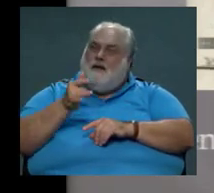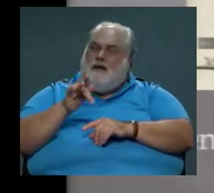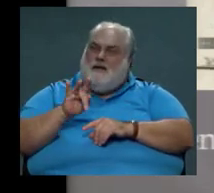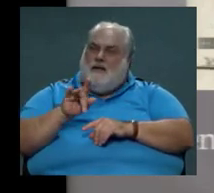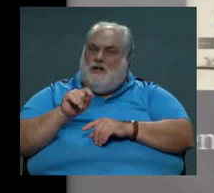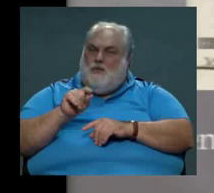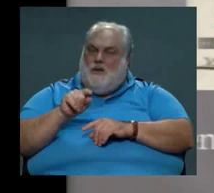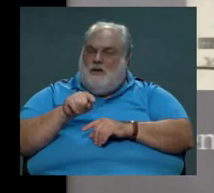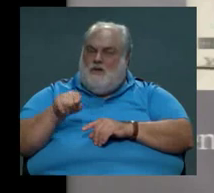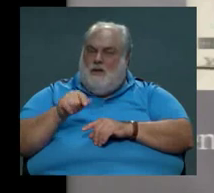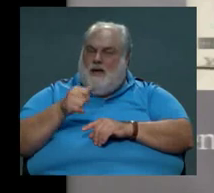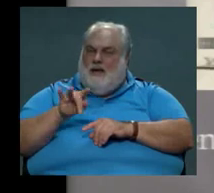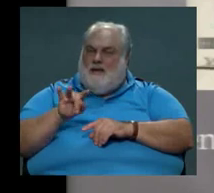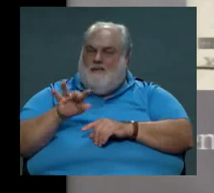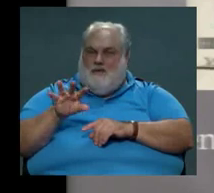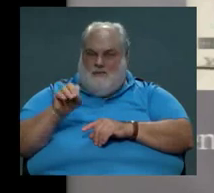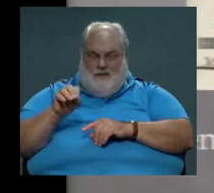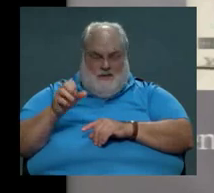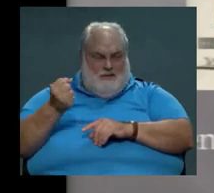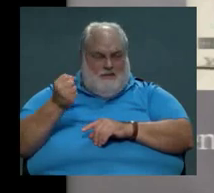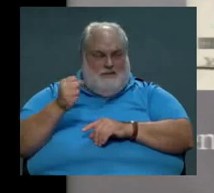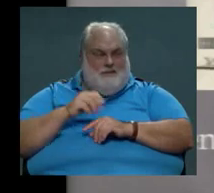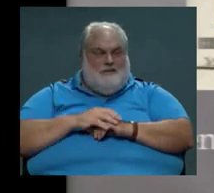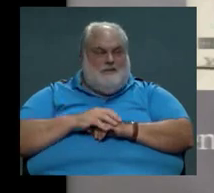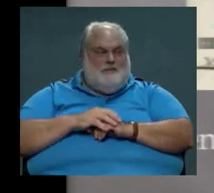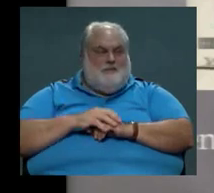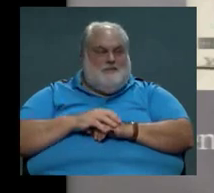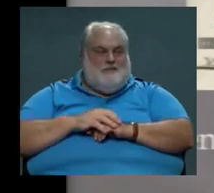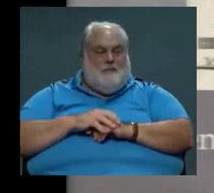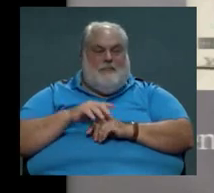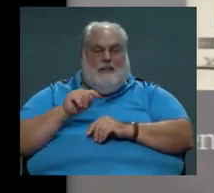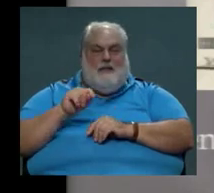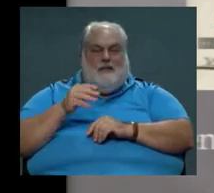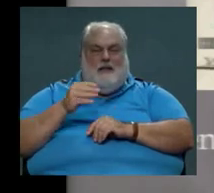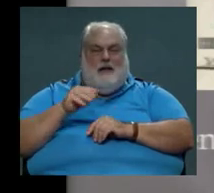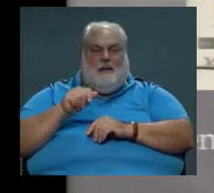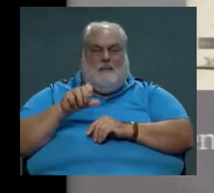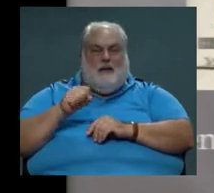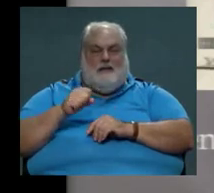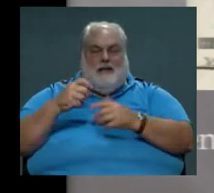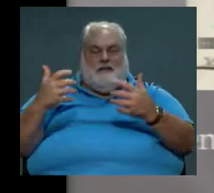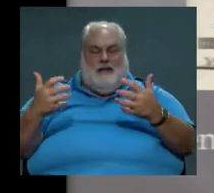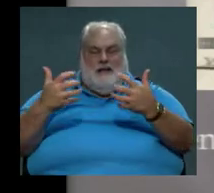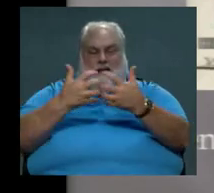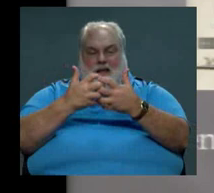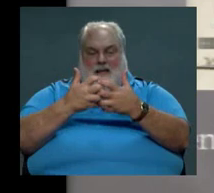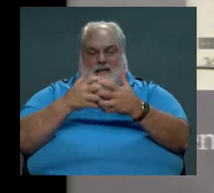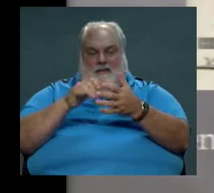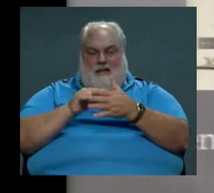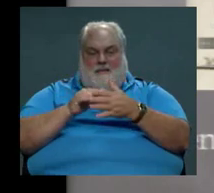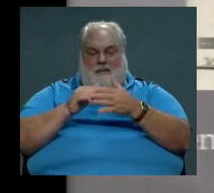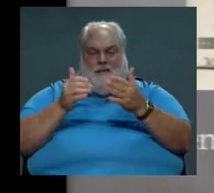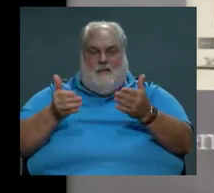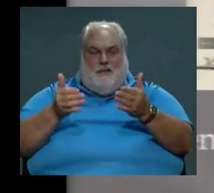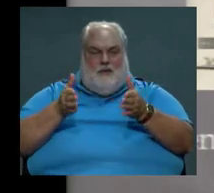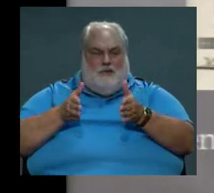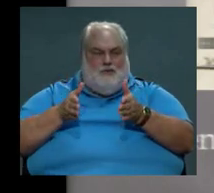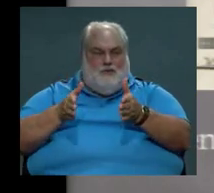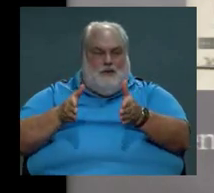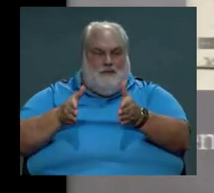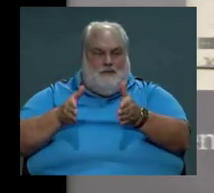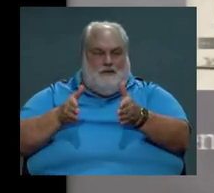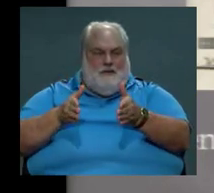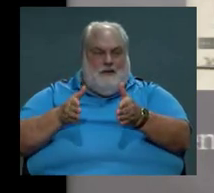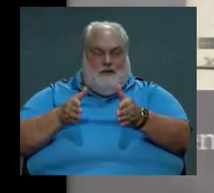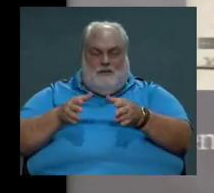1820 until the 1850s. 1820s, 1850s. Thomas has aligned those so that they match with our current streets. So